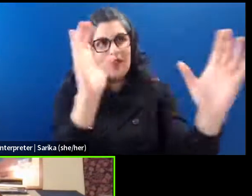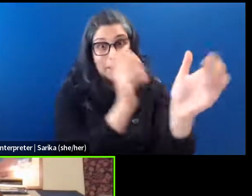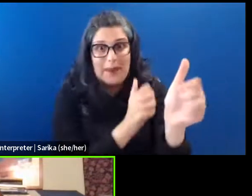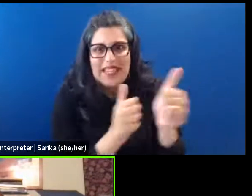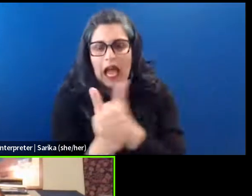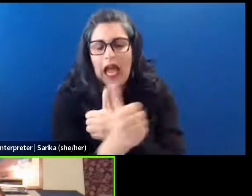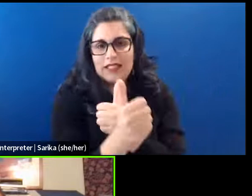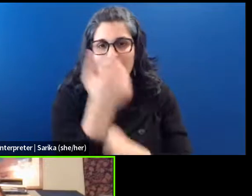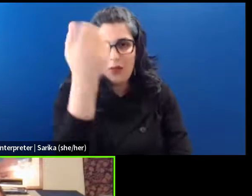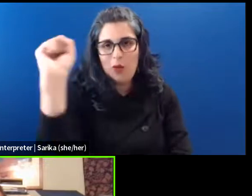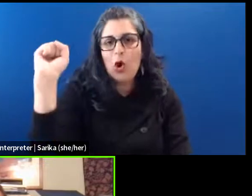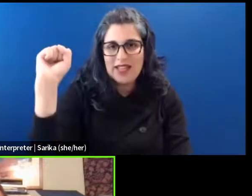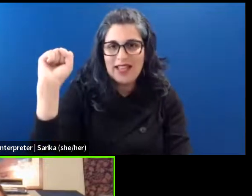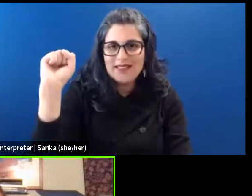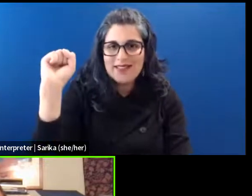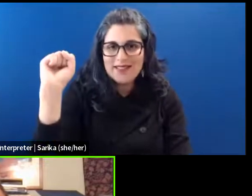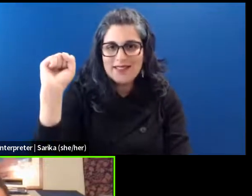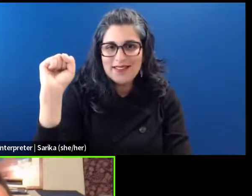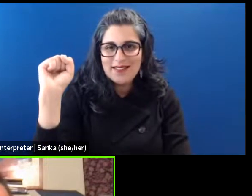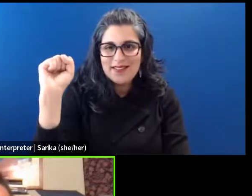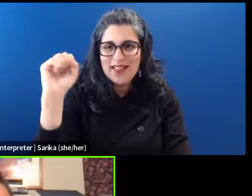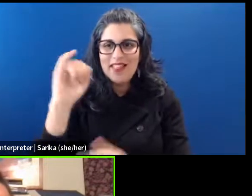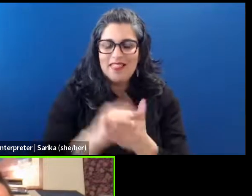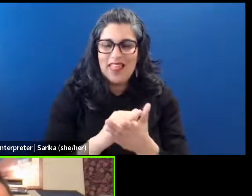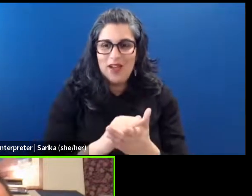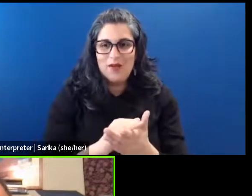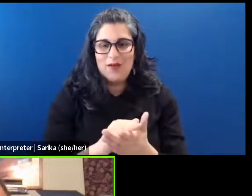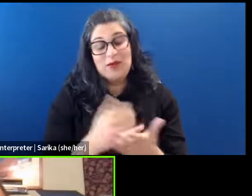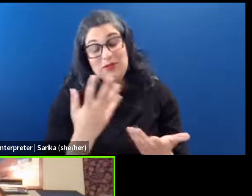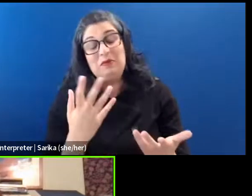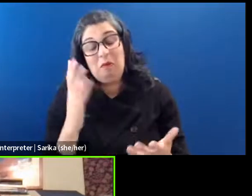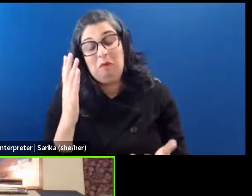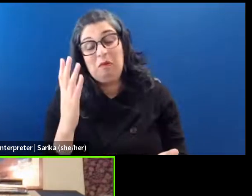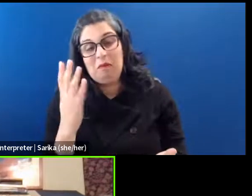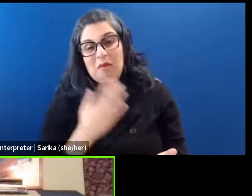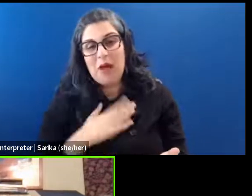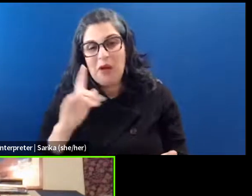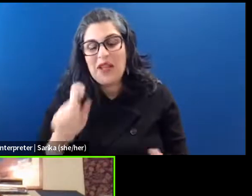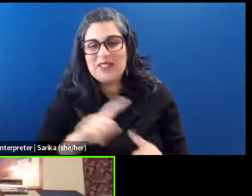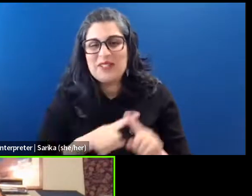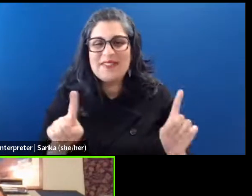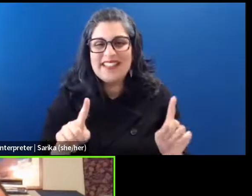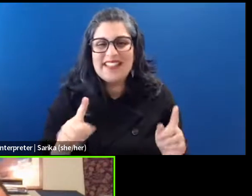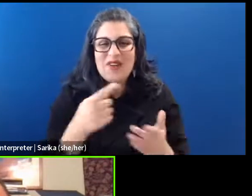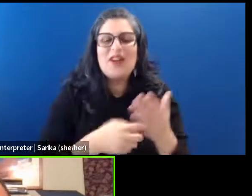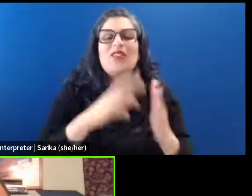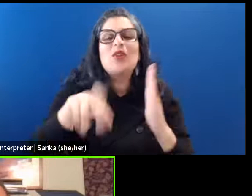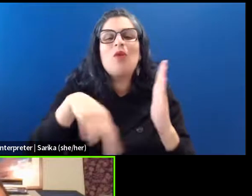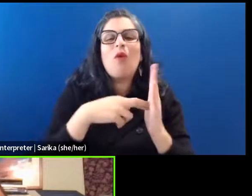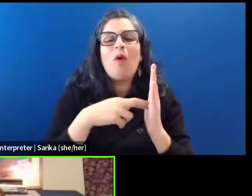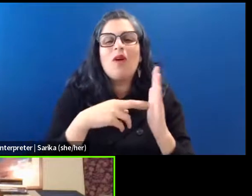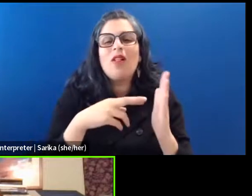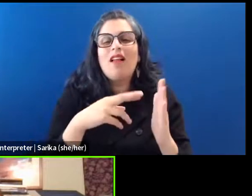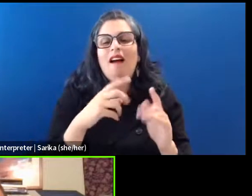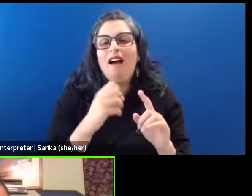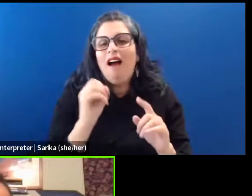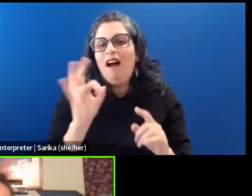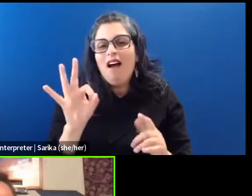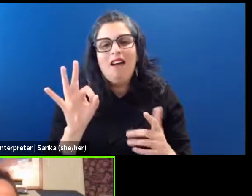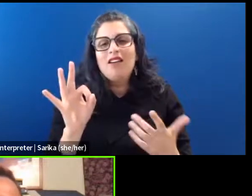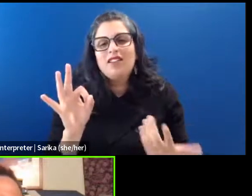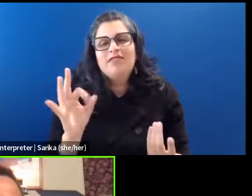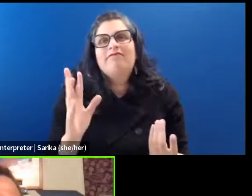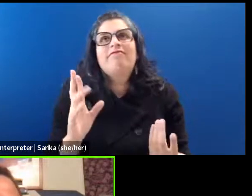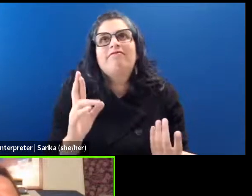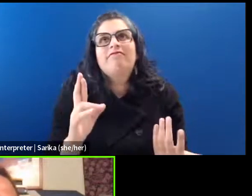the protests, right? So that was actually going to be one of my questions. What is the role of stillness in the